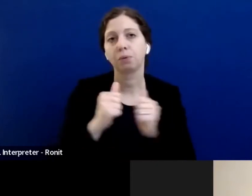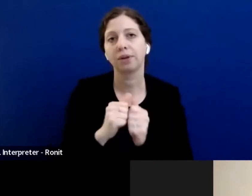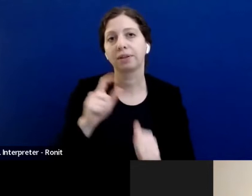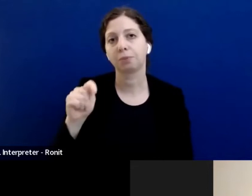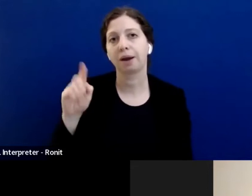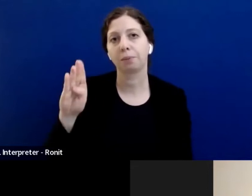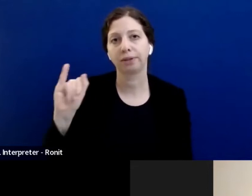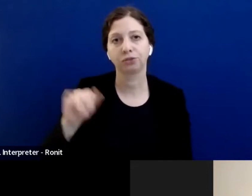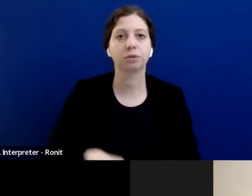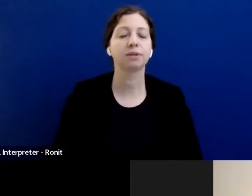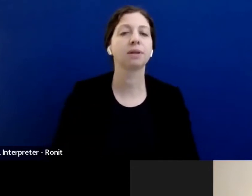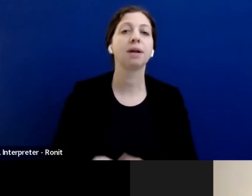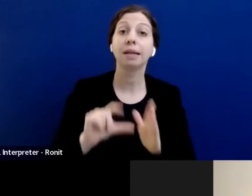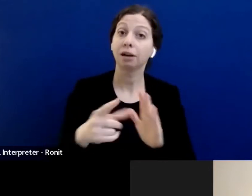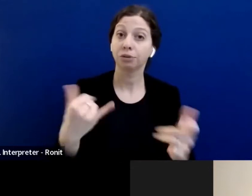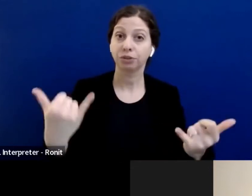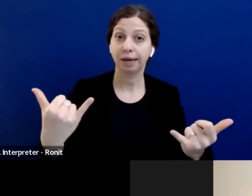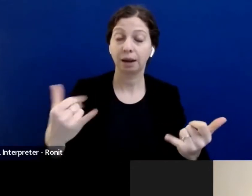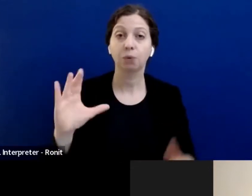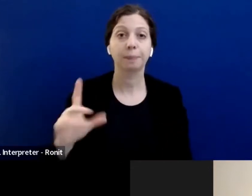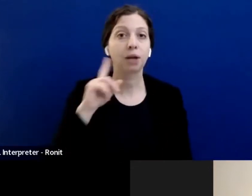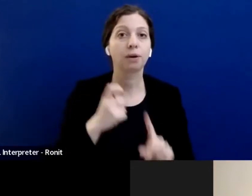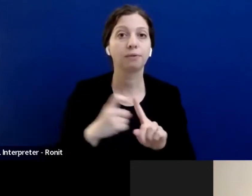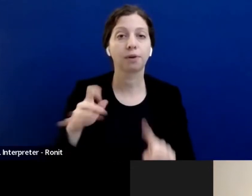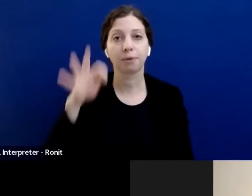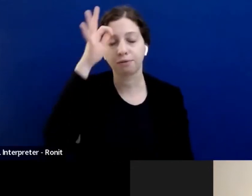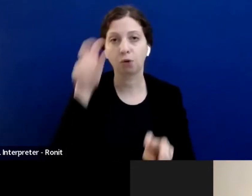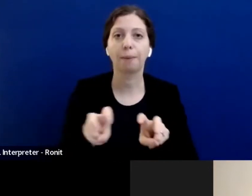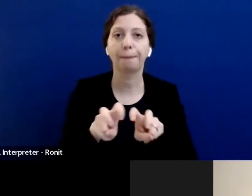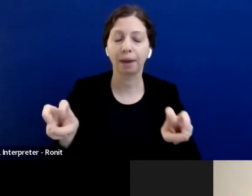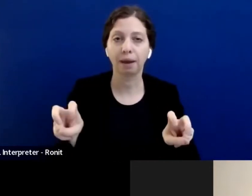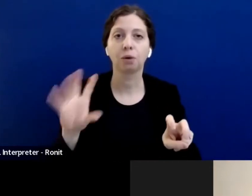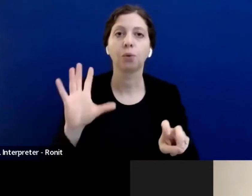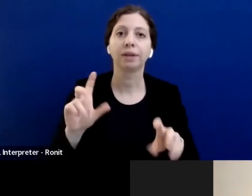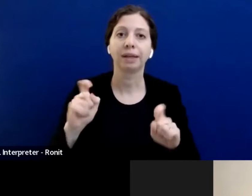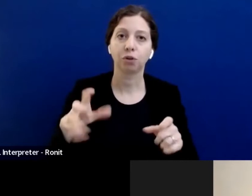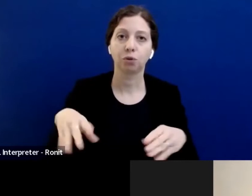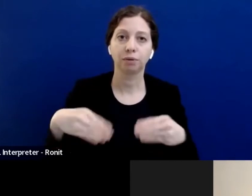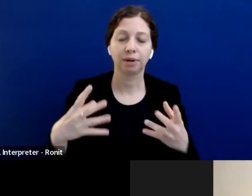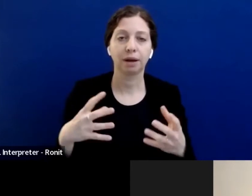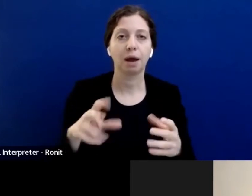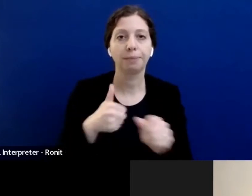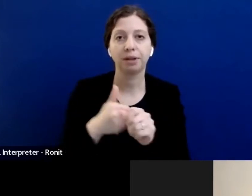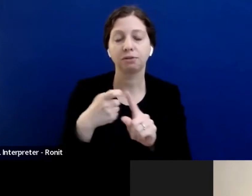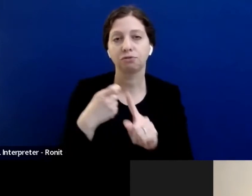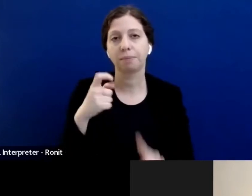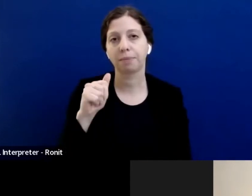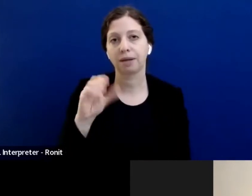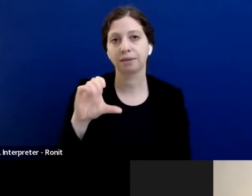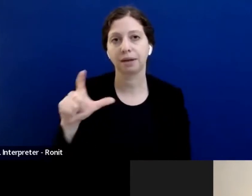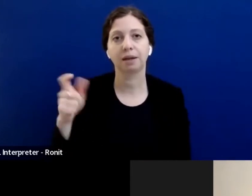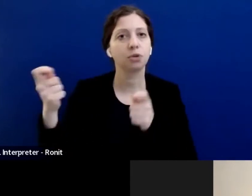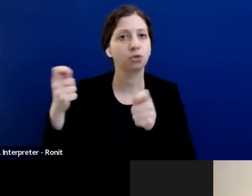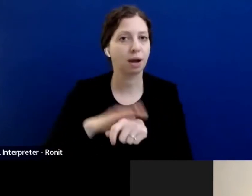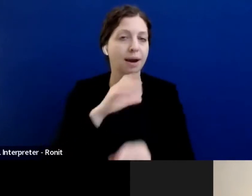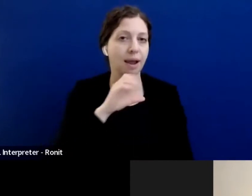injuries. Later today, you'll be hearing from a federal panel that will give you updates from ACL's Administration on